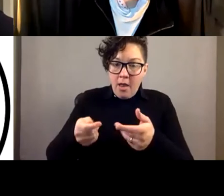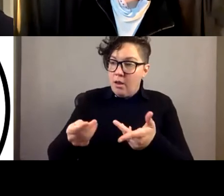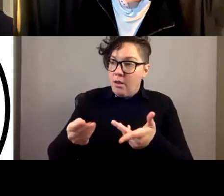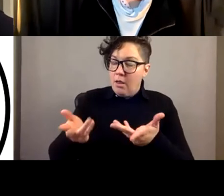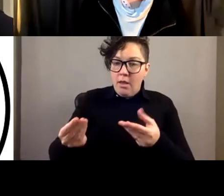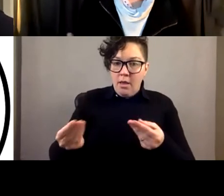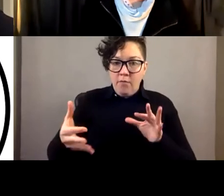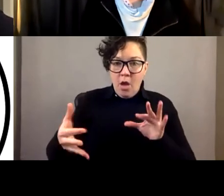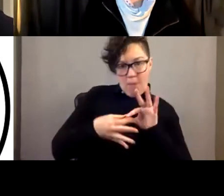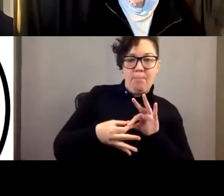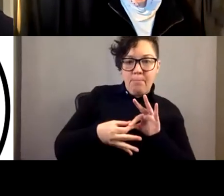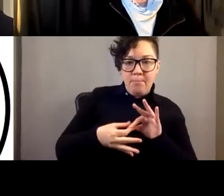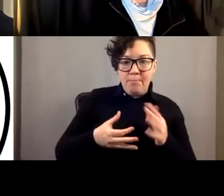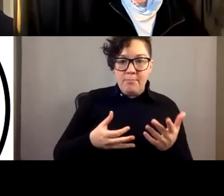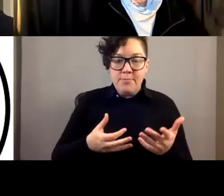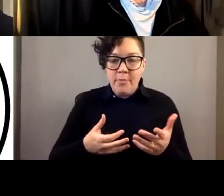by a lot of shouting and a lot of